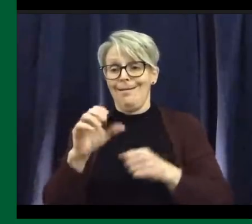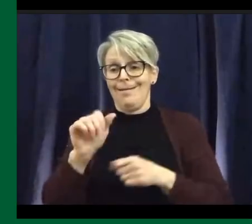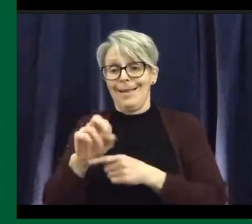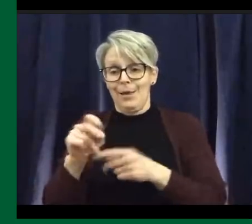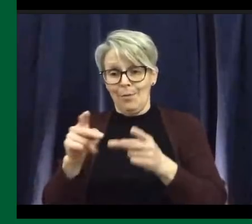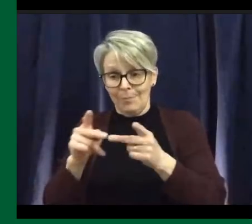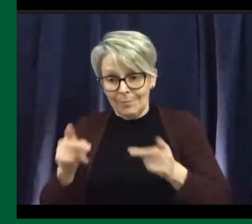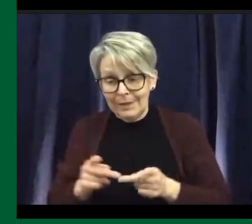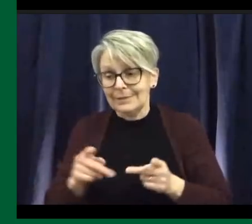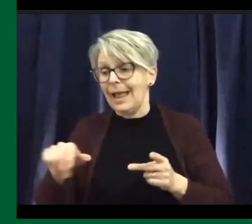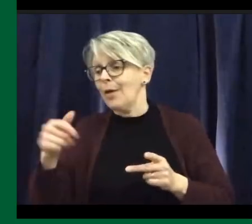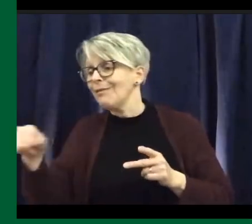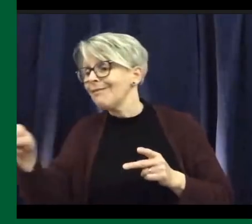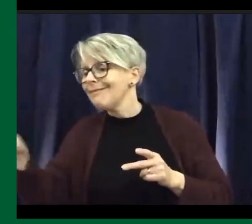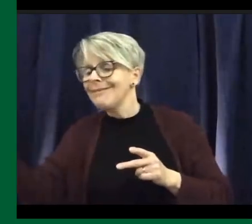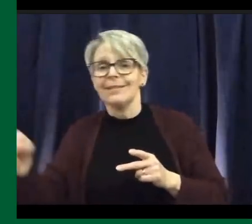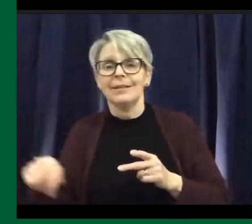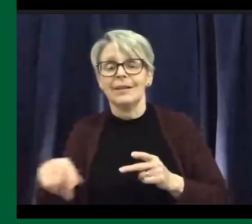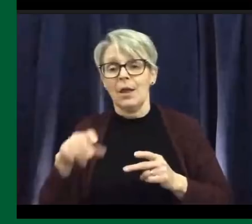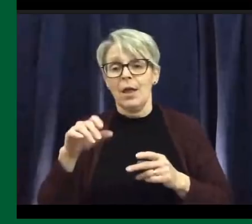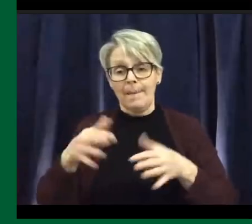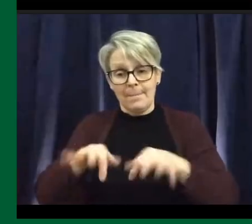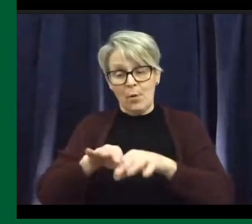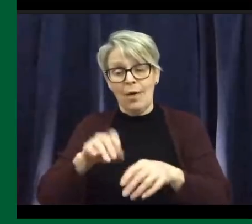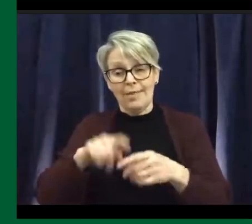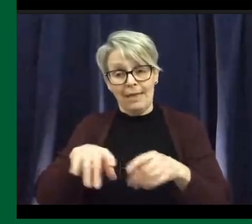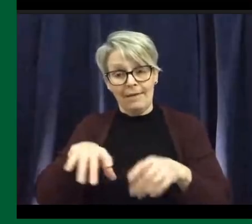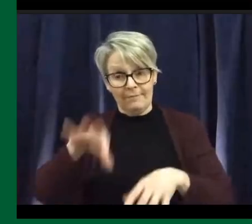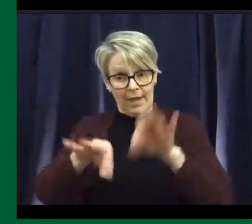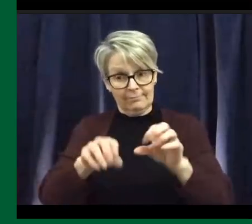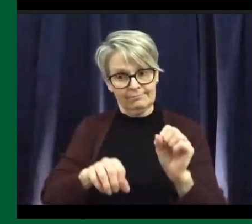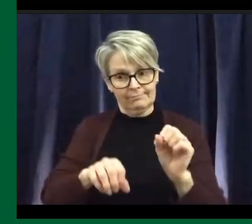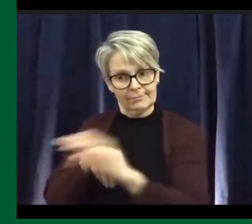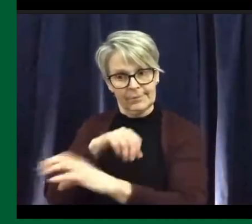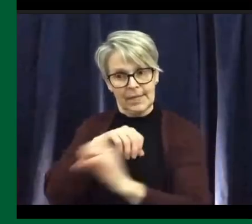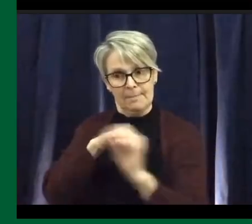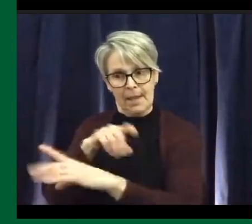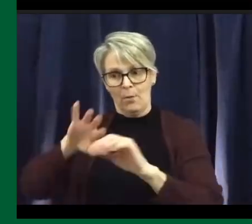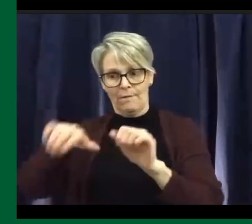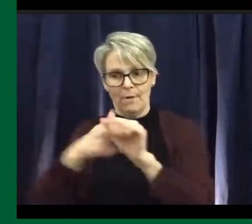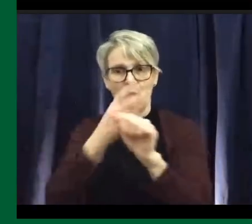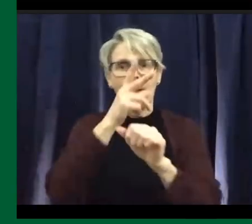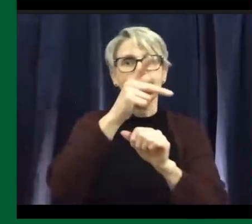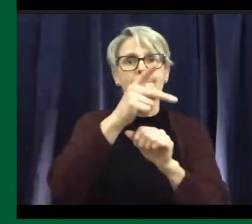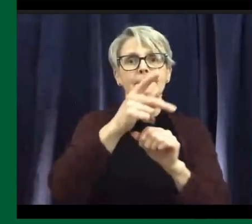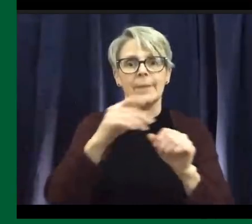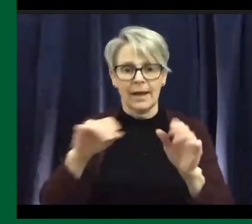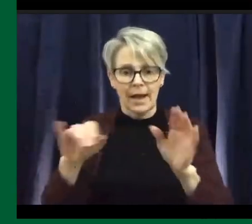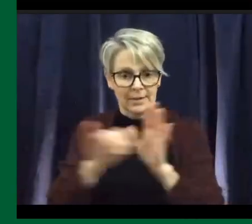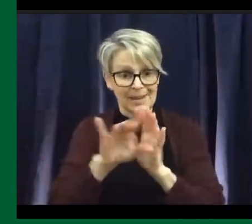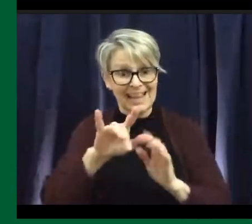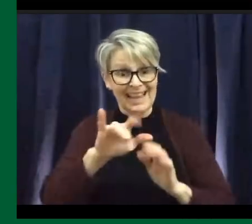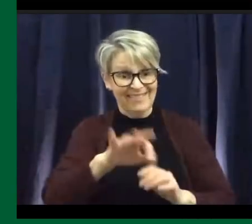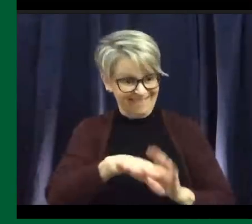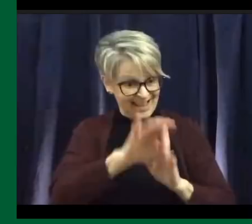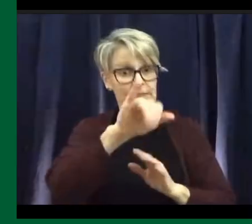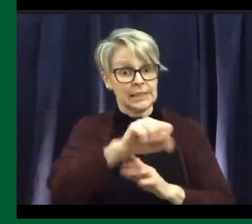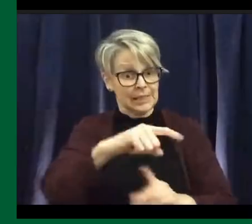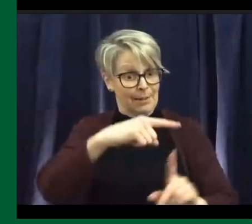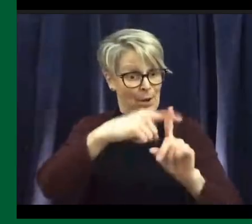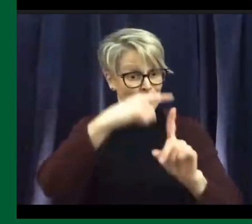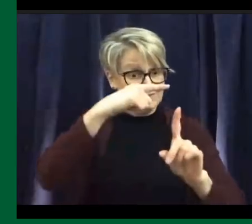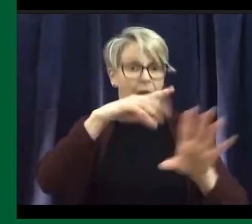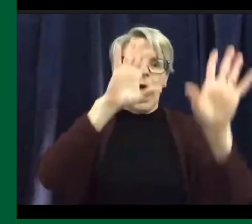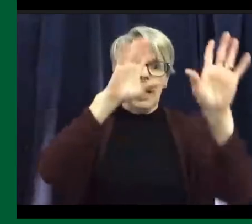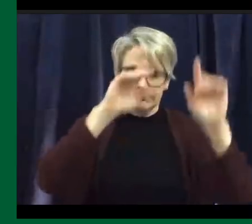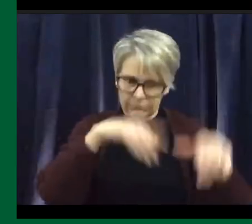what's important is that those results flow so that we actually can follow up and identify positives as quickly as possible. So the training for the test, a